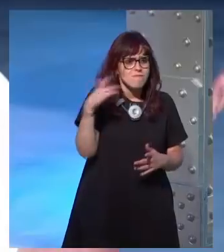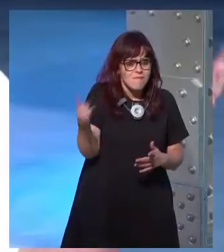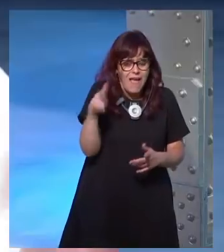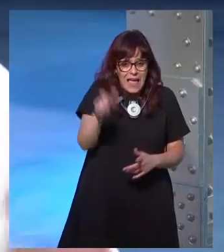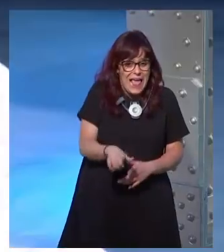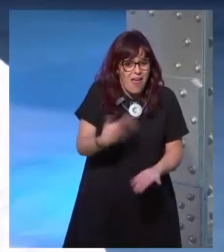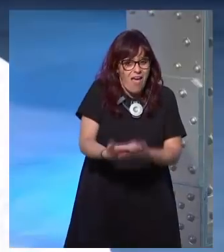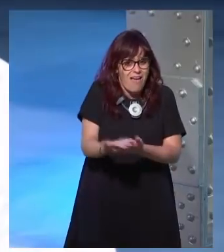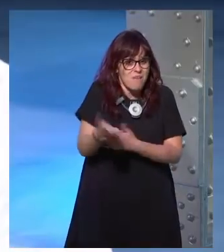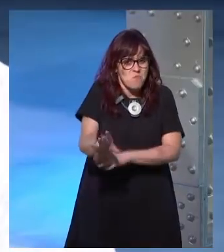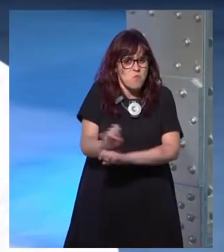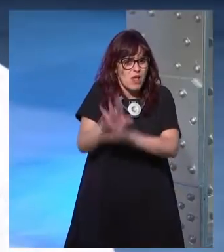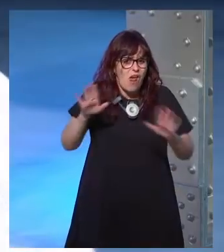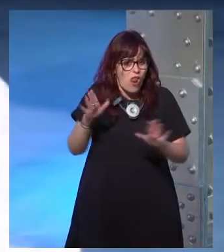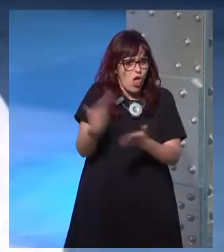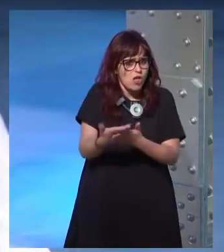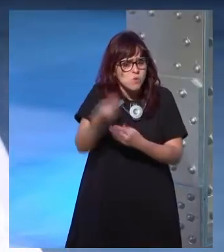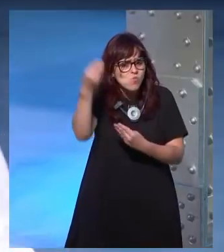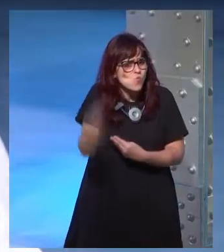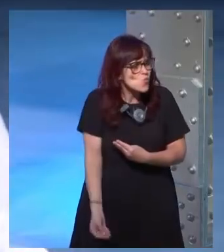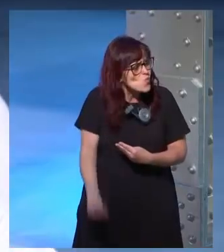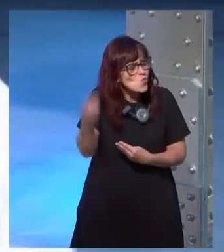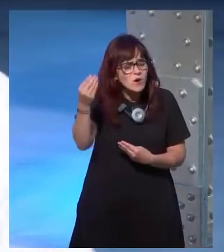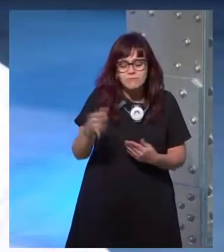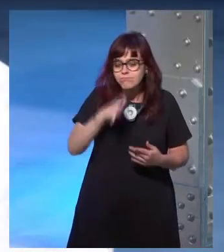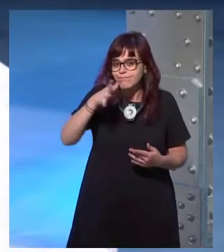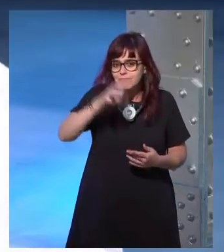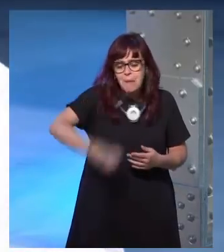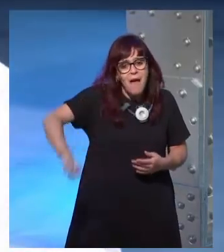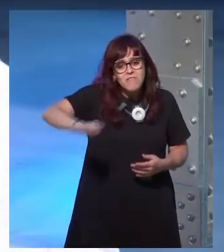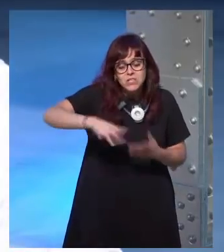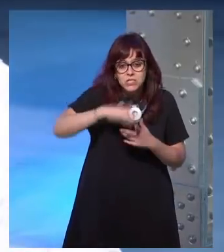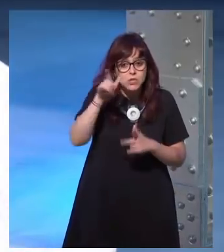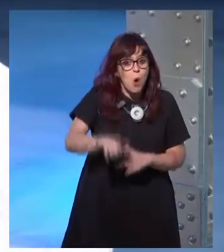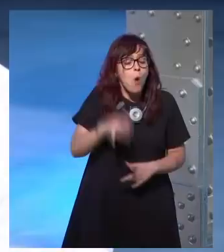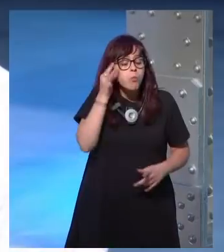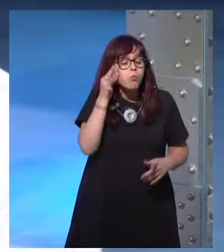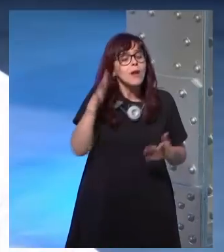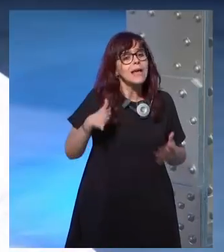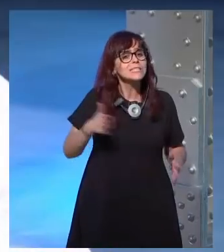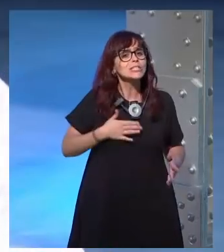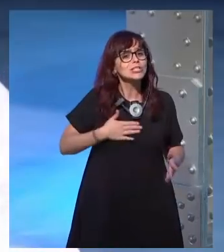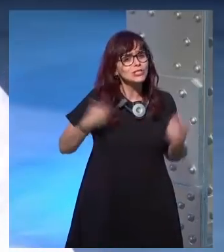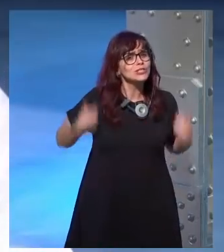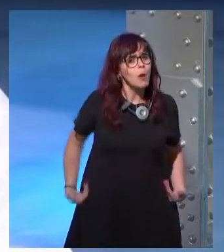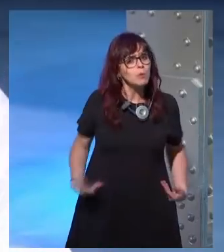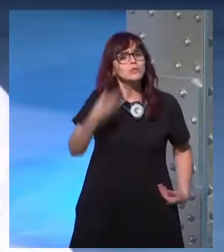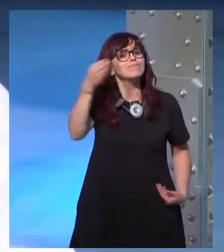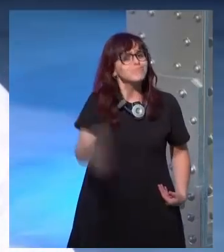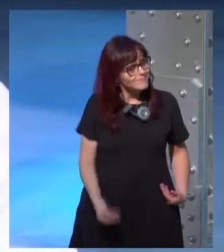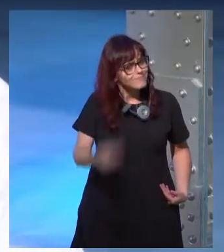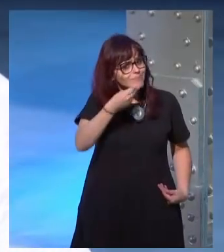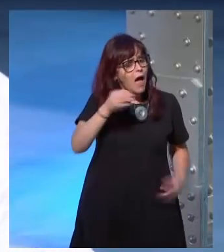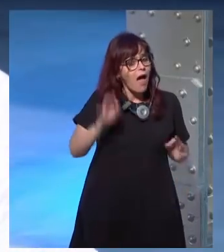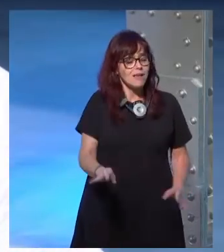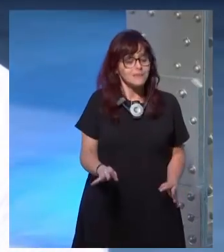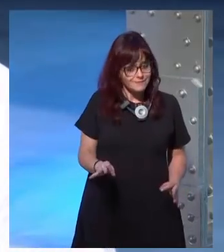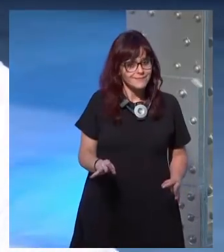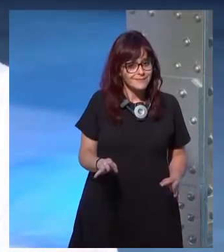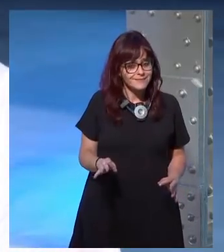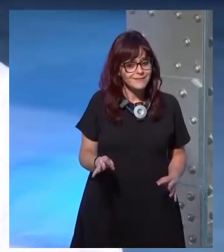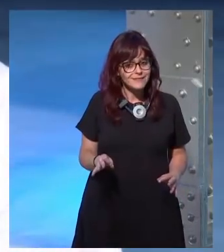is amazing. They really are that good. And the reasons, this is like with anything, because we're making it